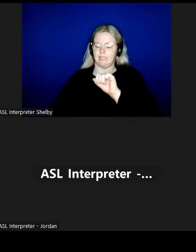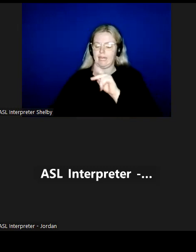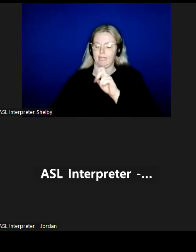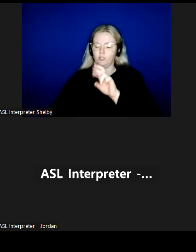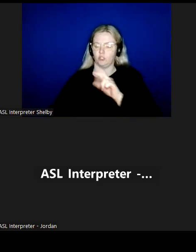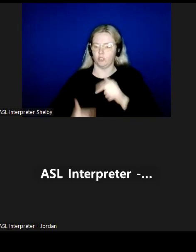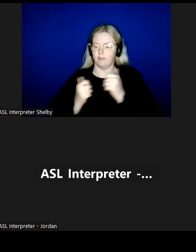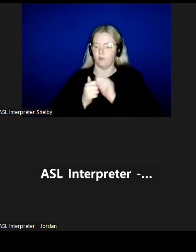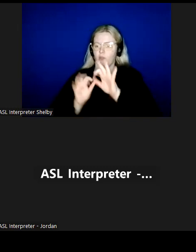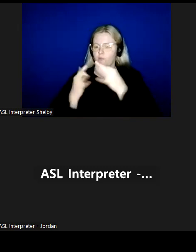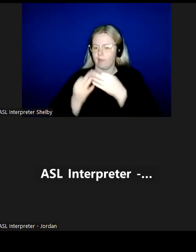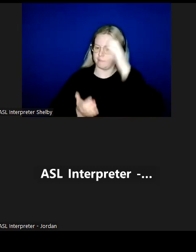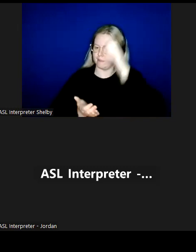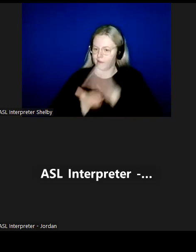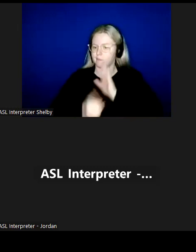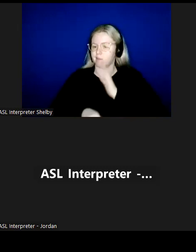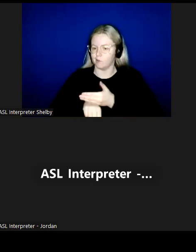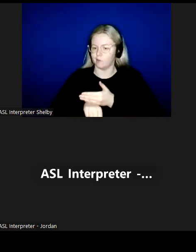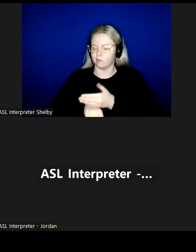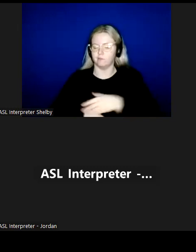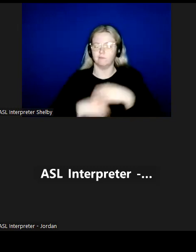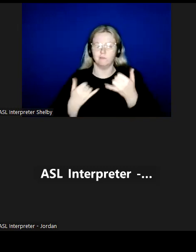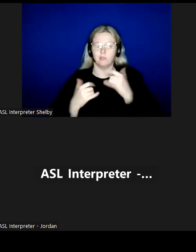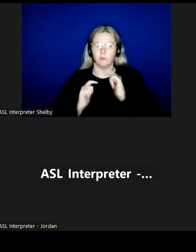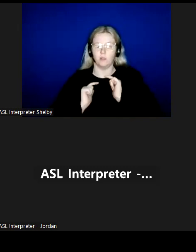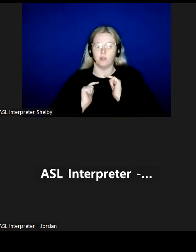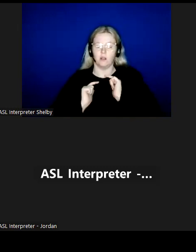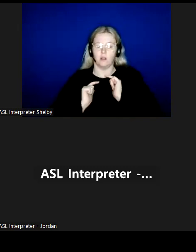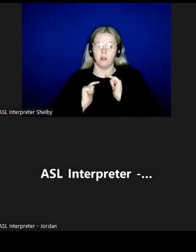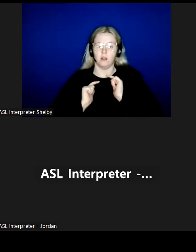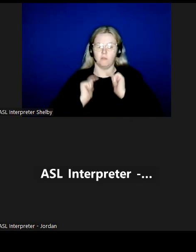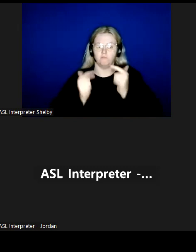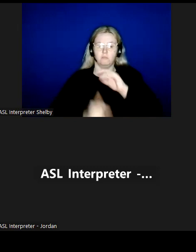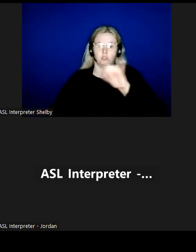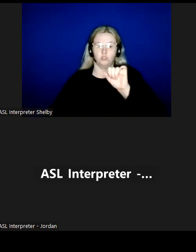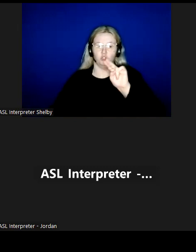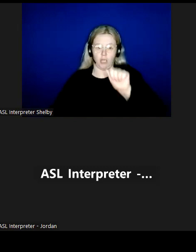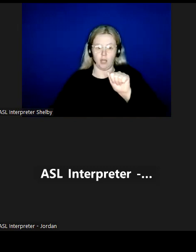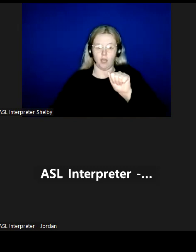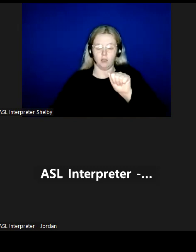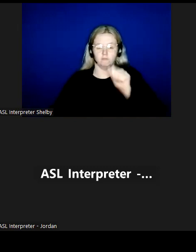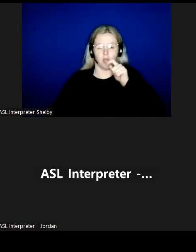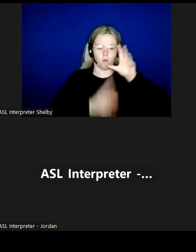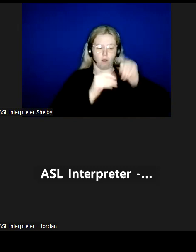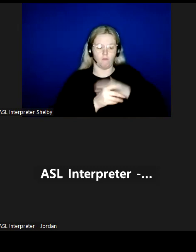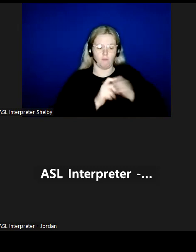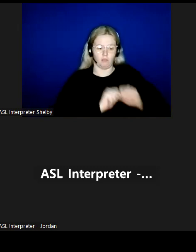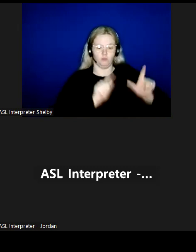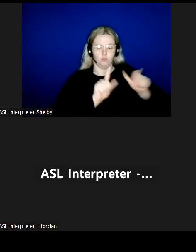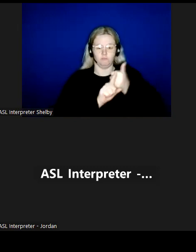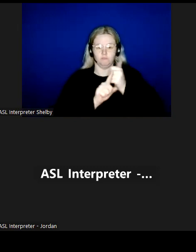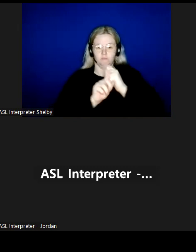daughter. And Jenna, I'm going to go ahead and stop sharing, and then the floor is yours to share and start our